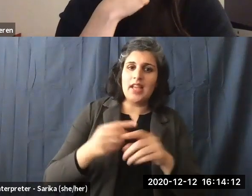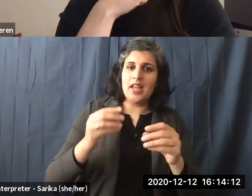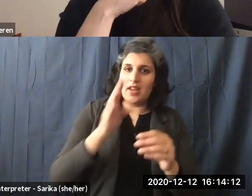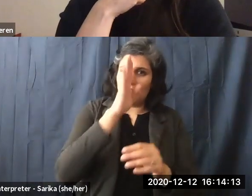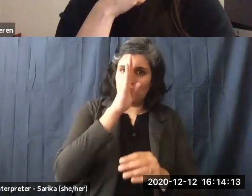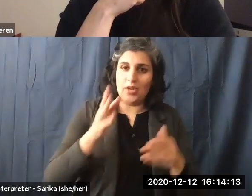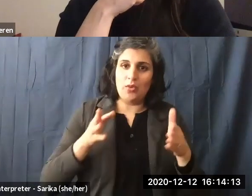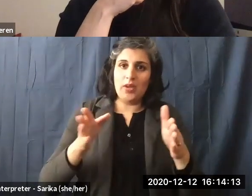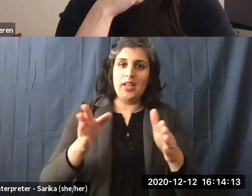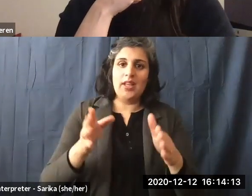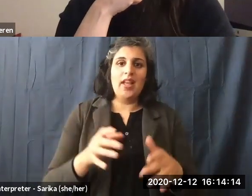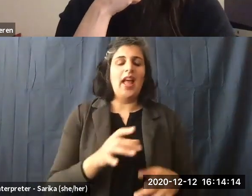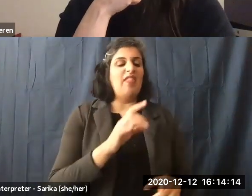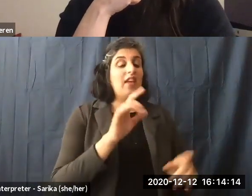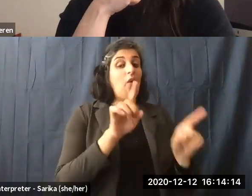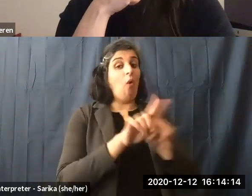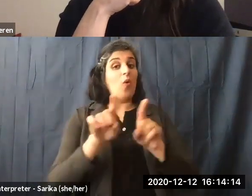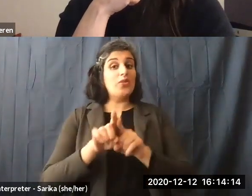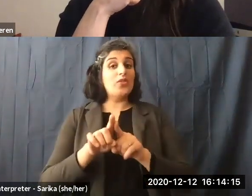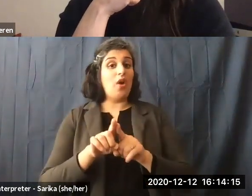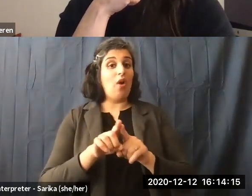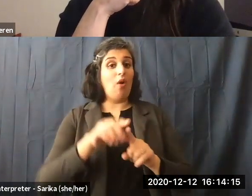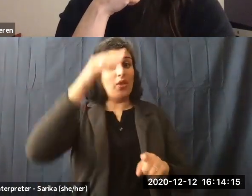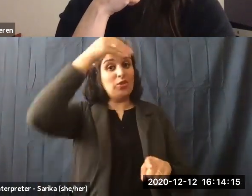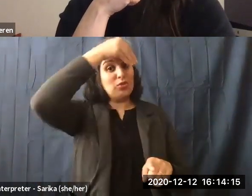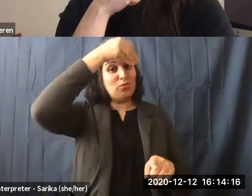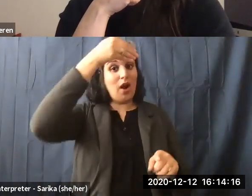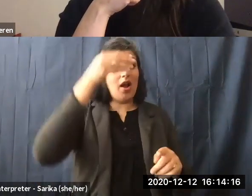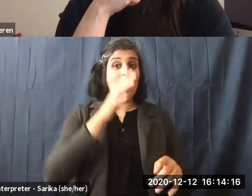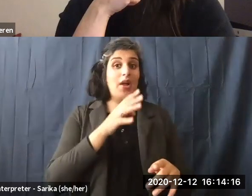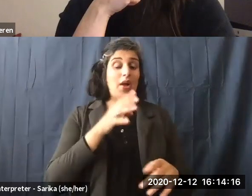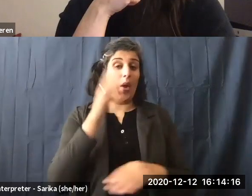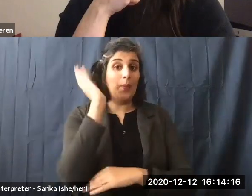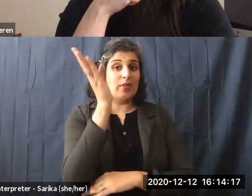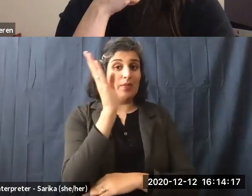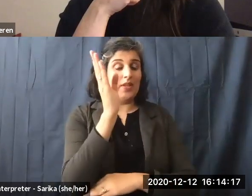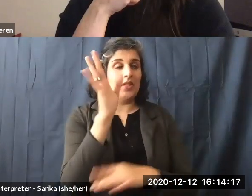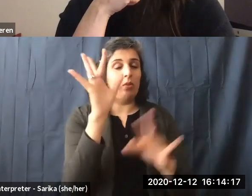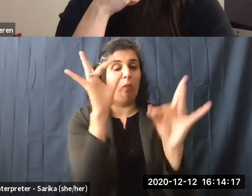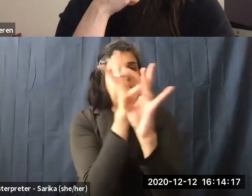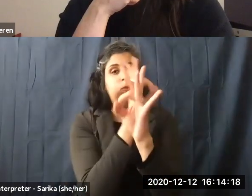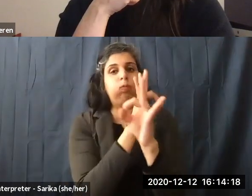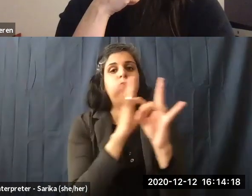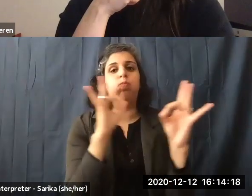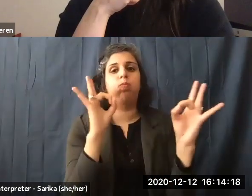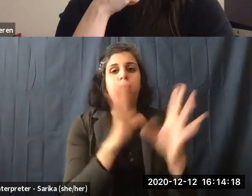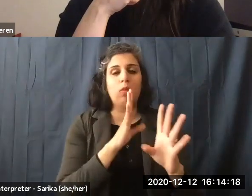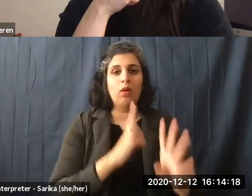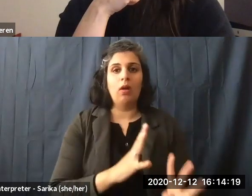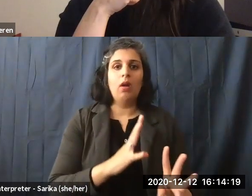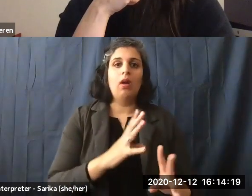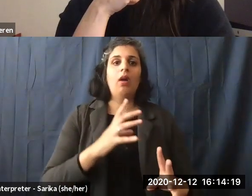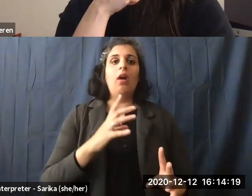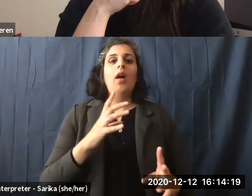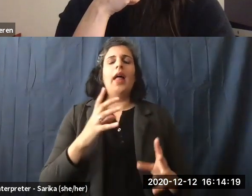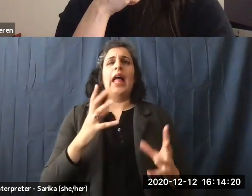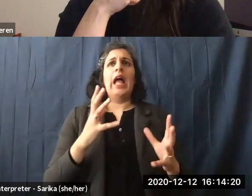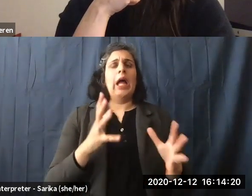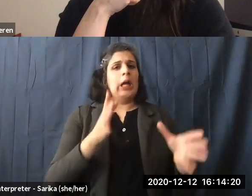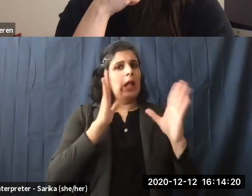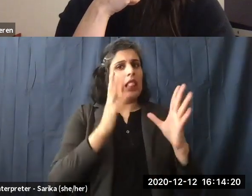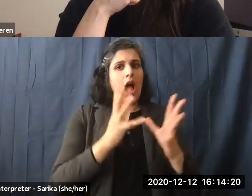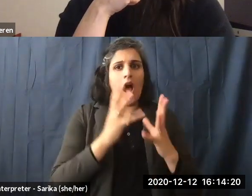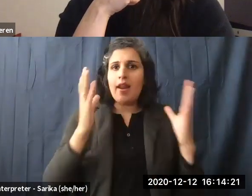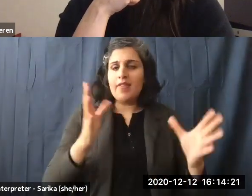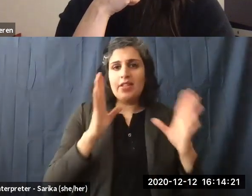grotesque Trump speech that got so much attention recently, the speech I quoted from in July. And so it's also